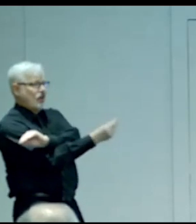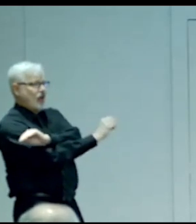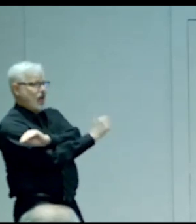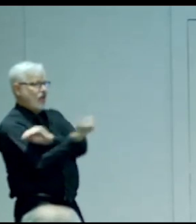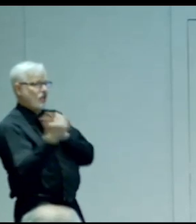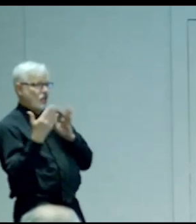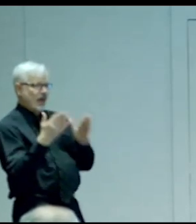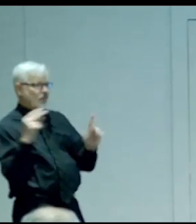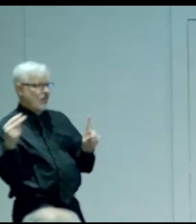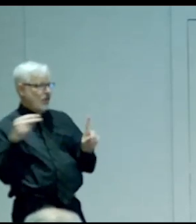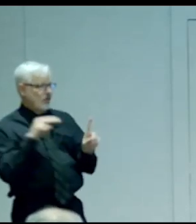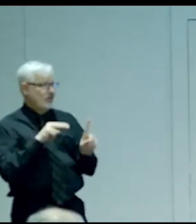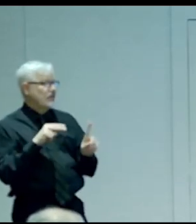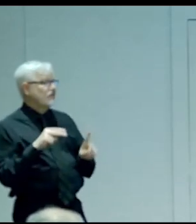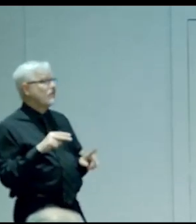that the